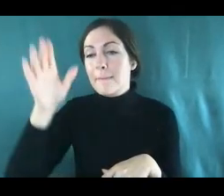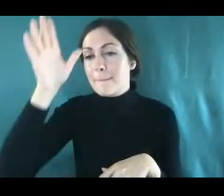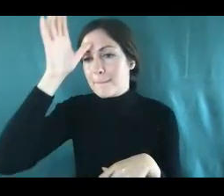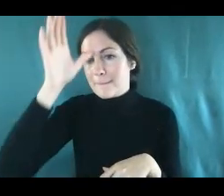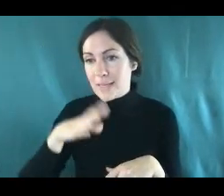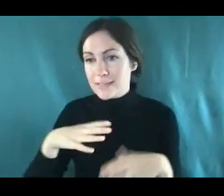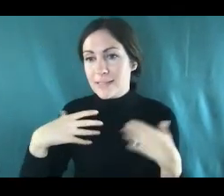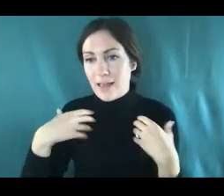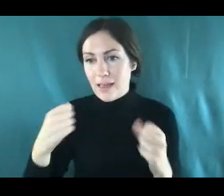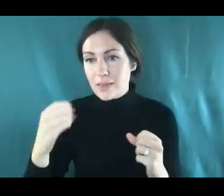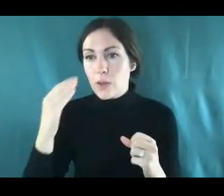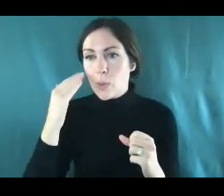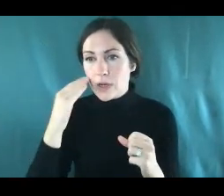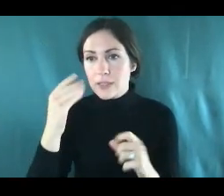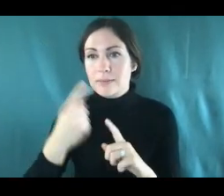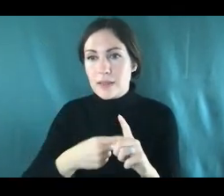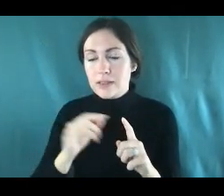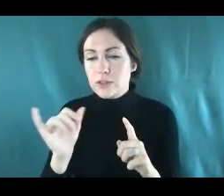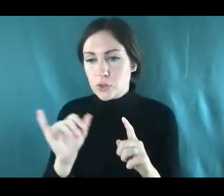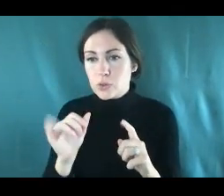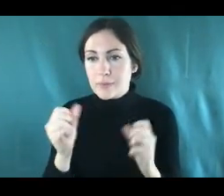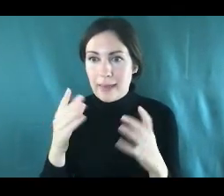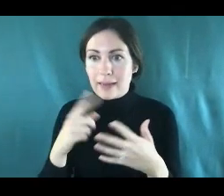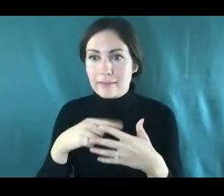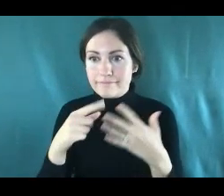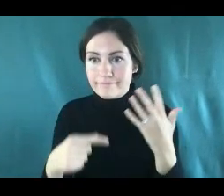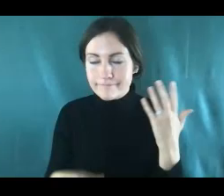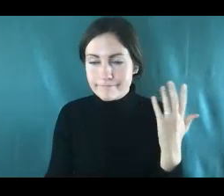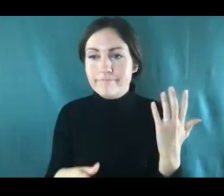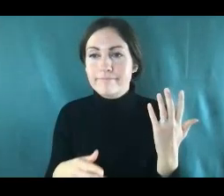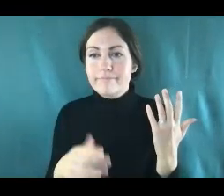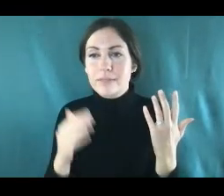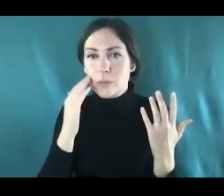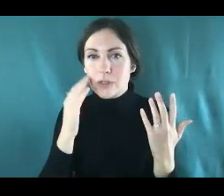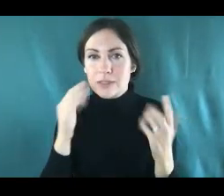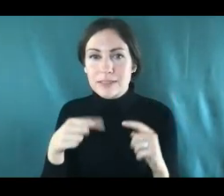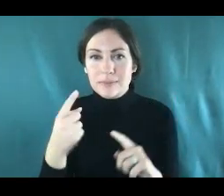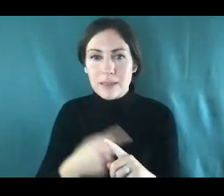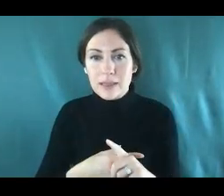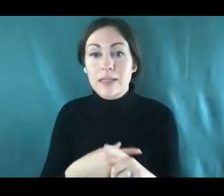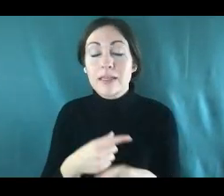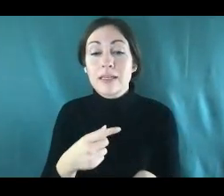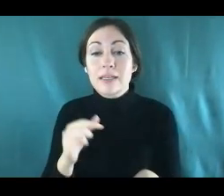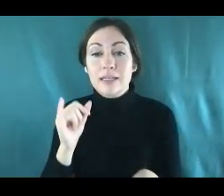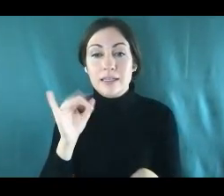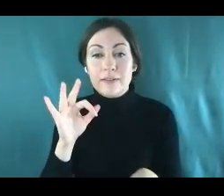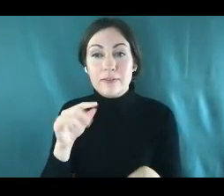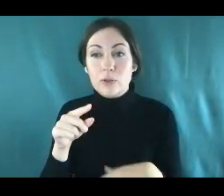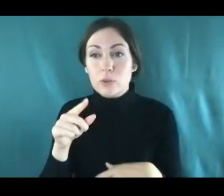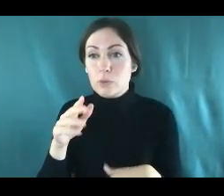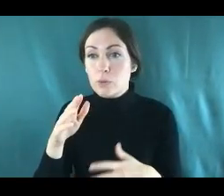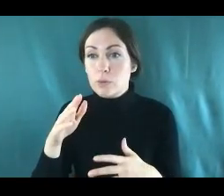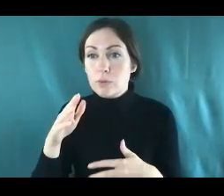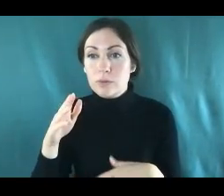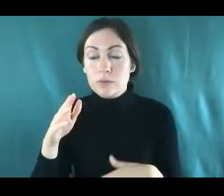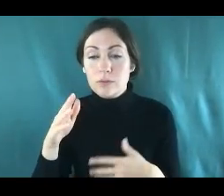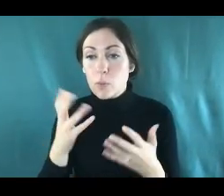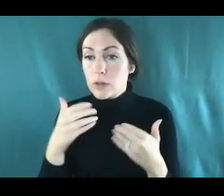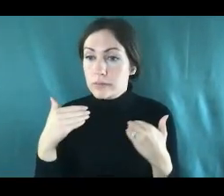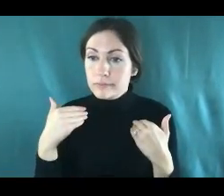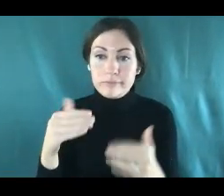rather. So a few different occurrences kind of happening this month. If you haven't kind of delved into maybe a few of